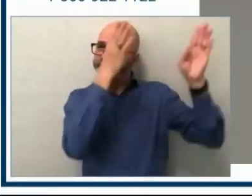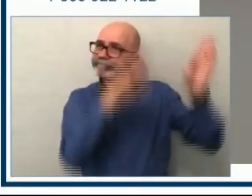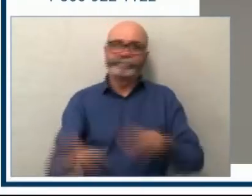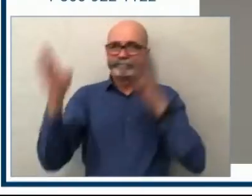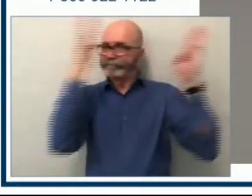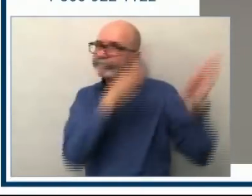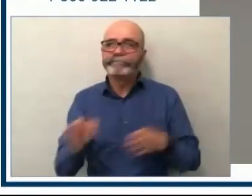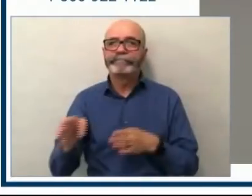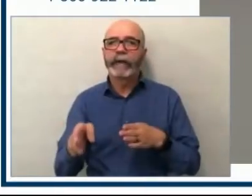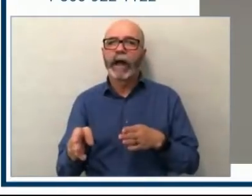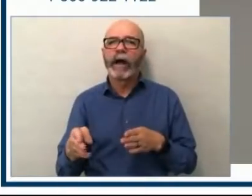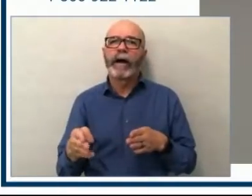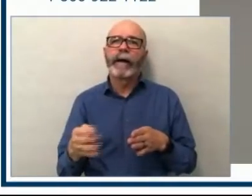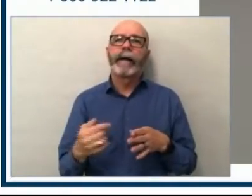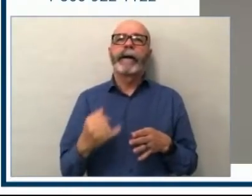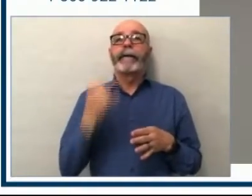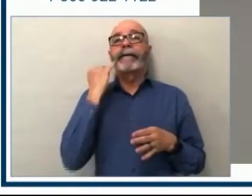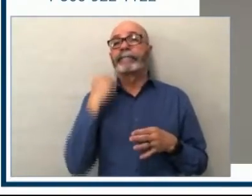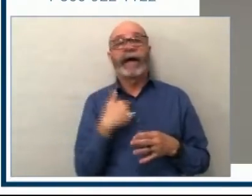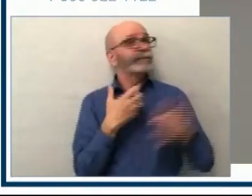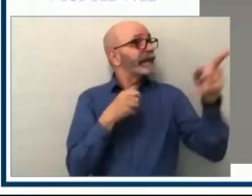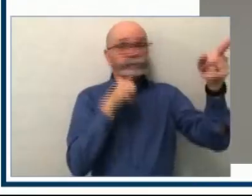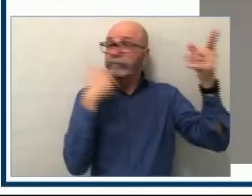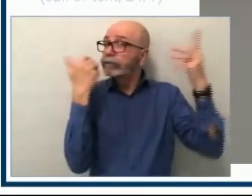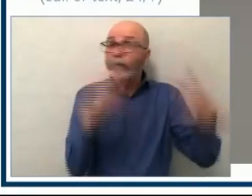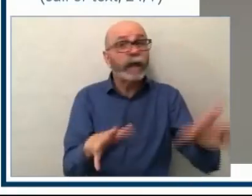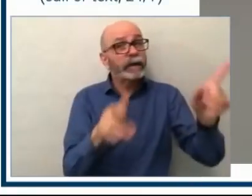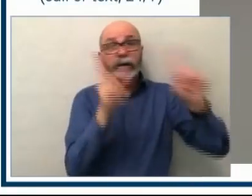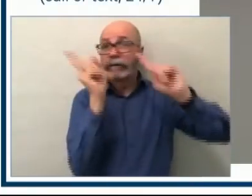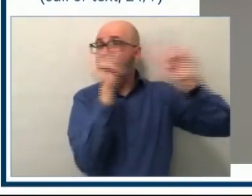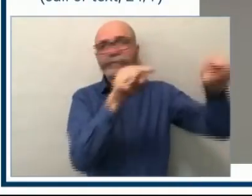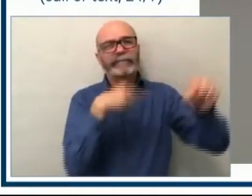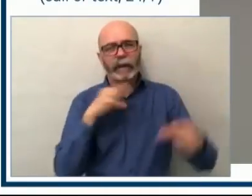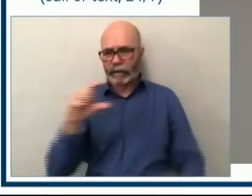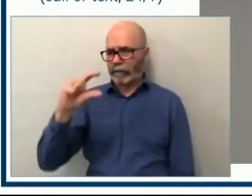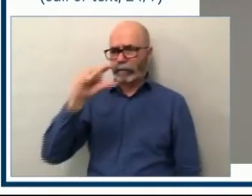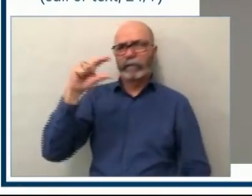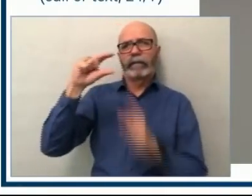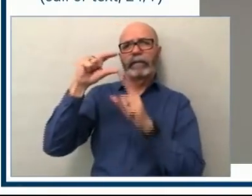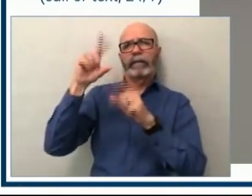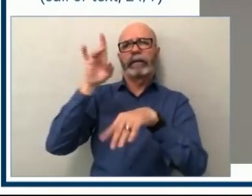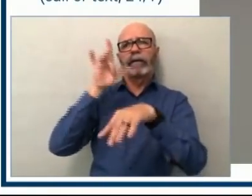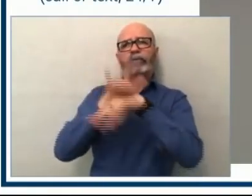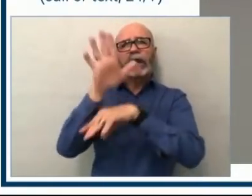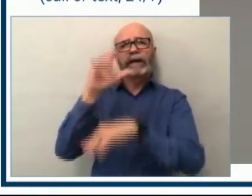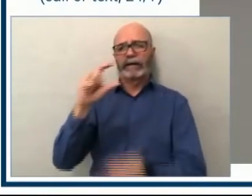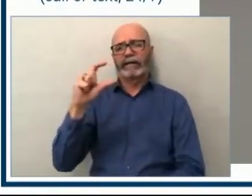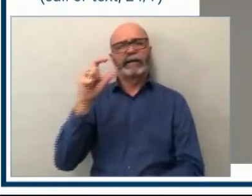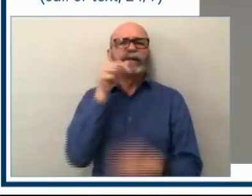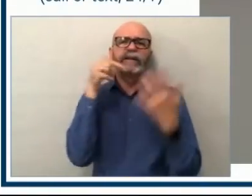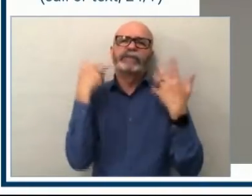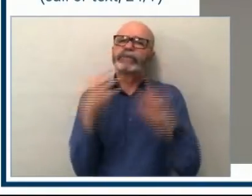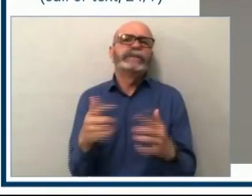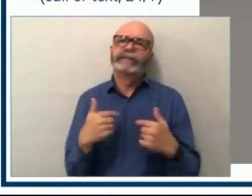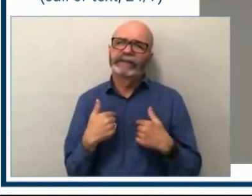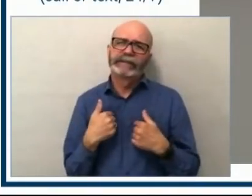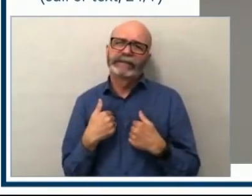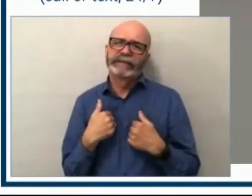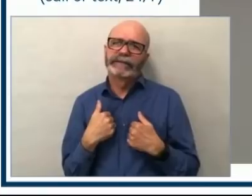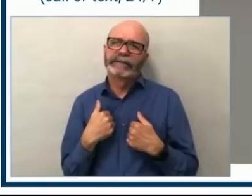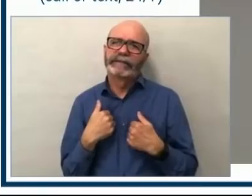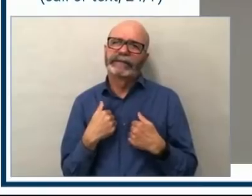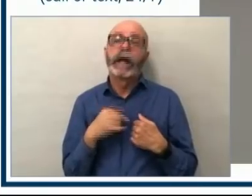clinic, because that means we potentially have wasted vaccine. So I think anytime we do this, we're going to be looking to, these